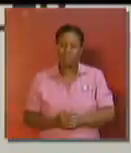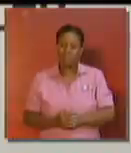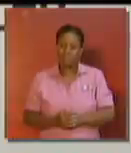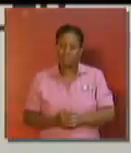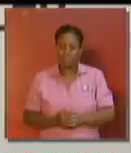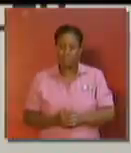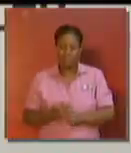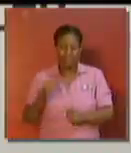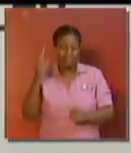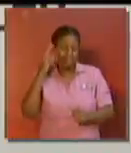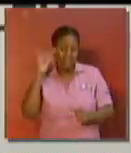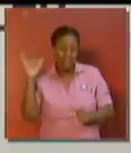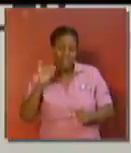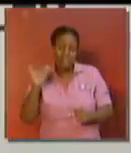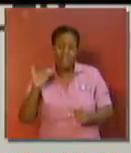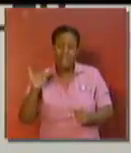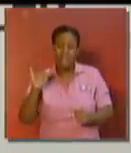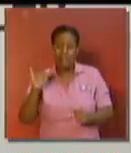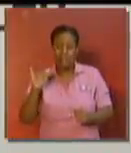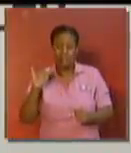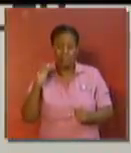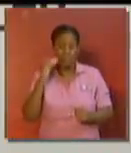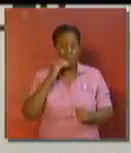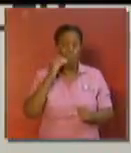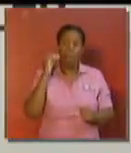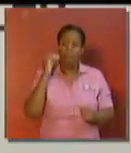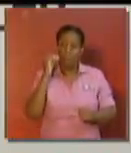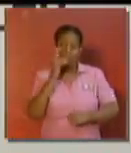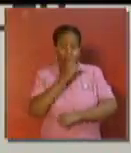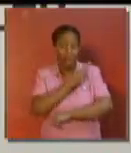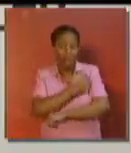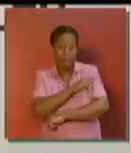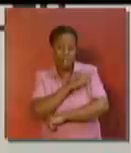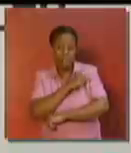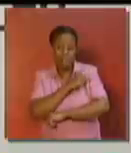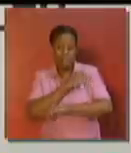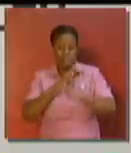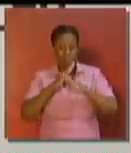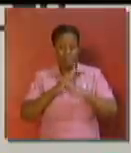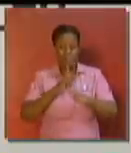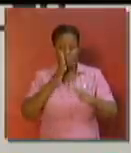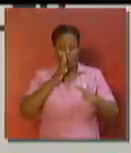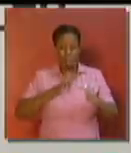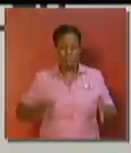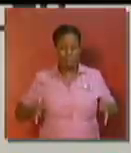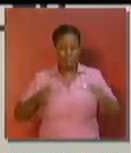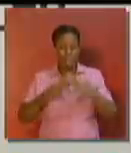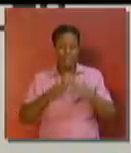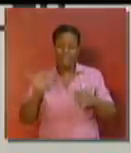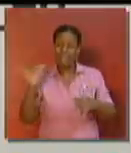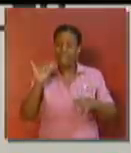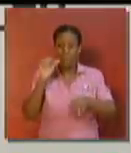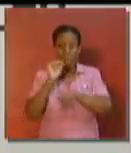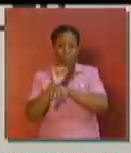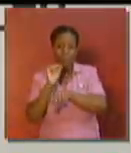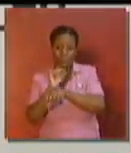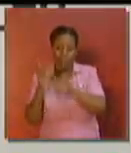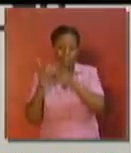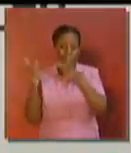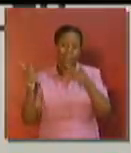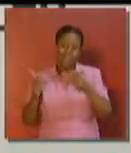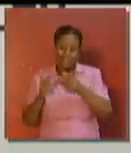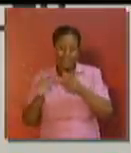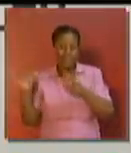who is pregnant, remember that you have a responsibility to help protect them as well. We go now to the question and